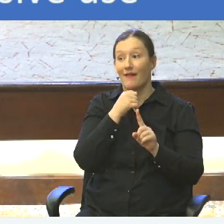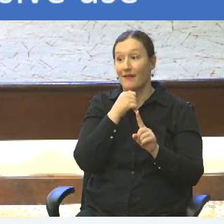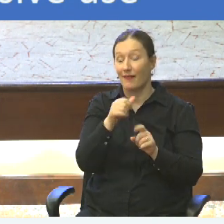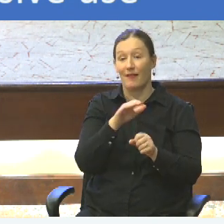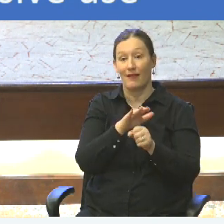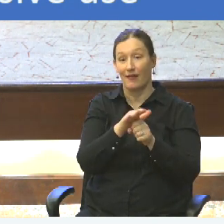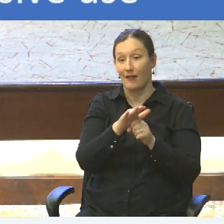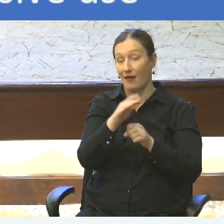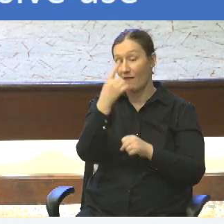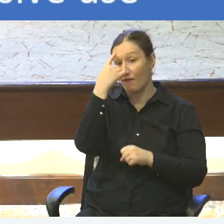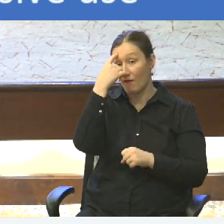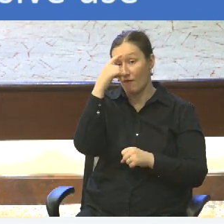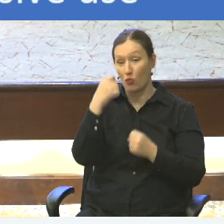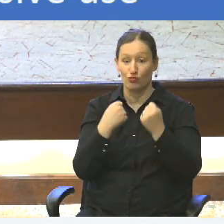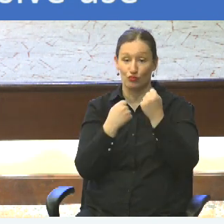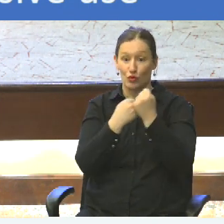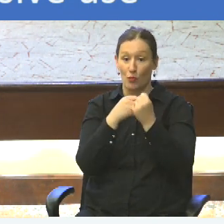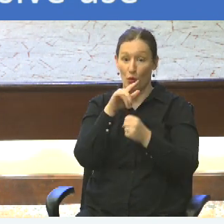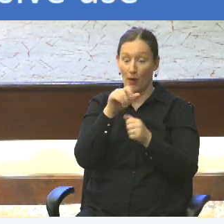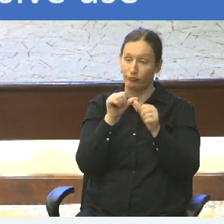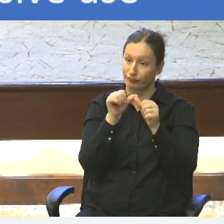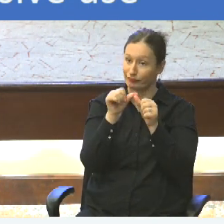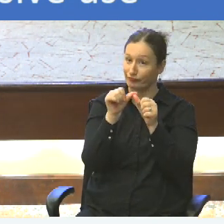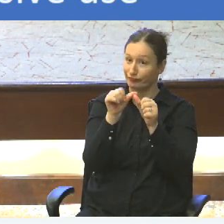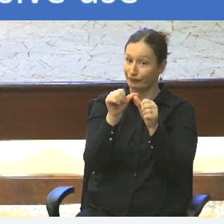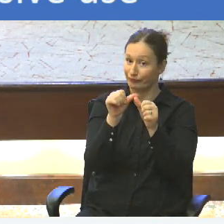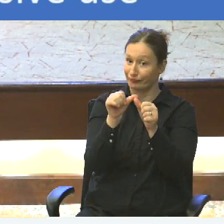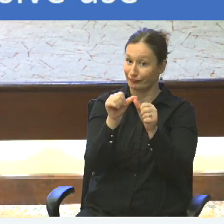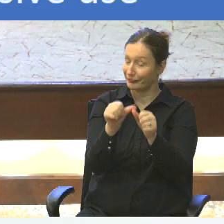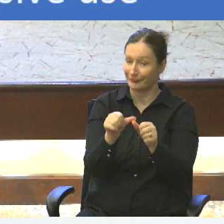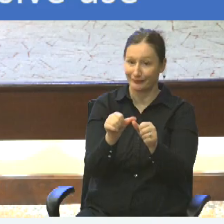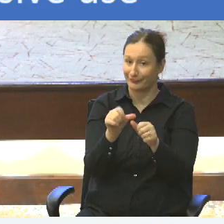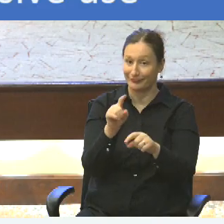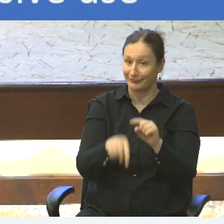long-term financial viability and the self-sustainability of the airport.